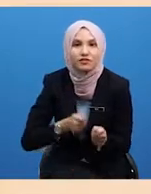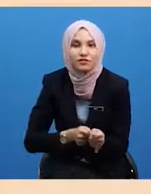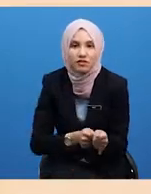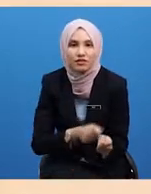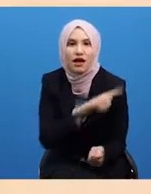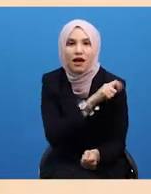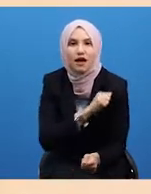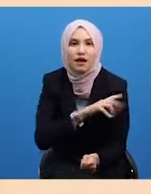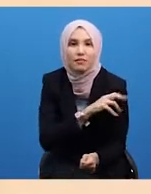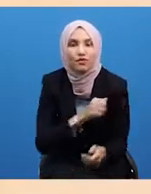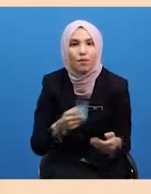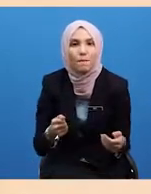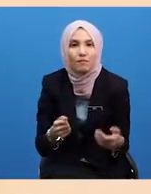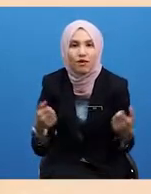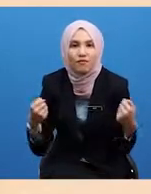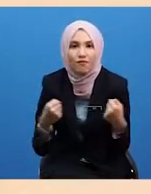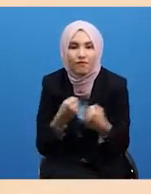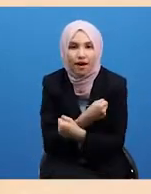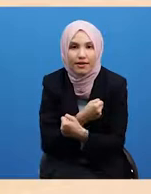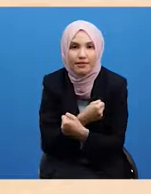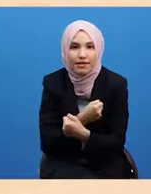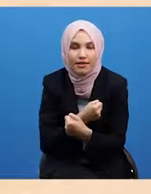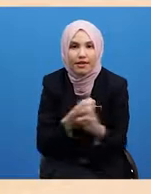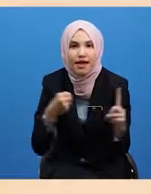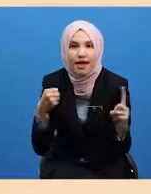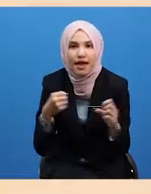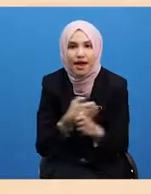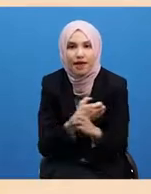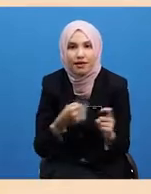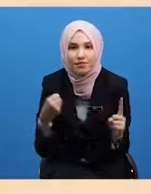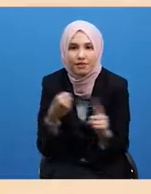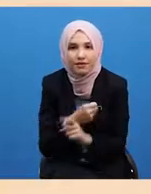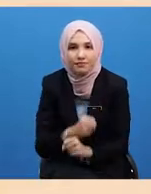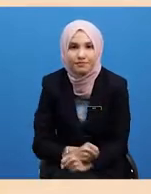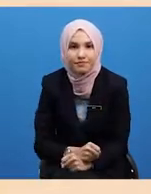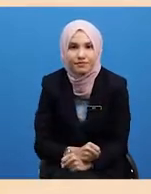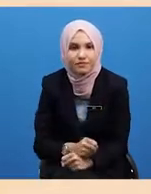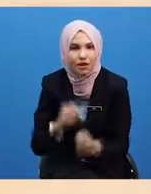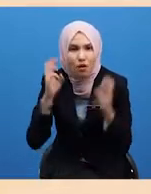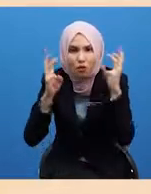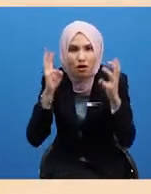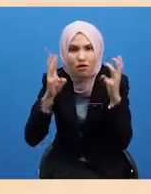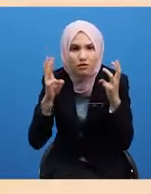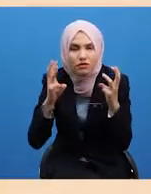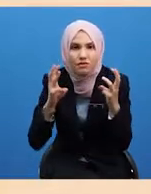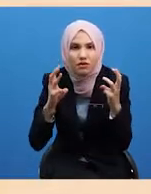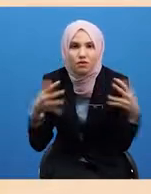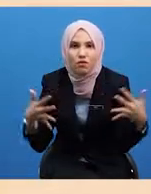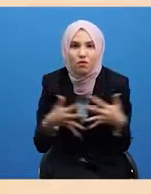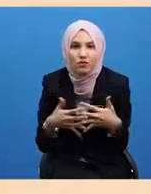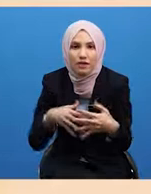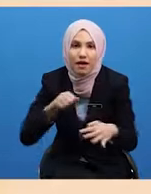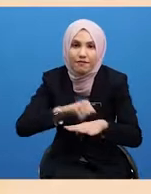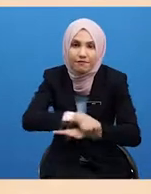to fight the enemy. Richard worries about the war as it affects the way people treat the